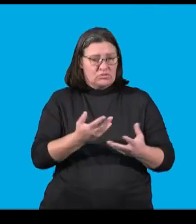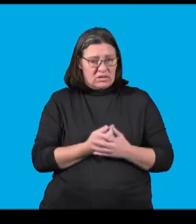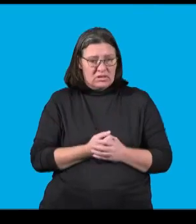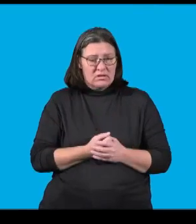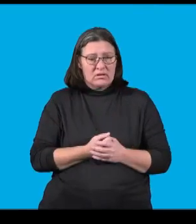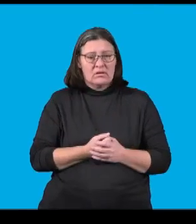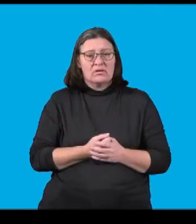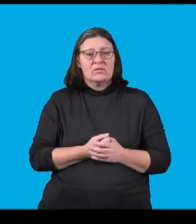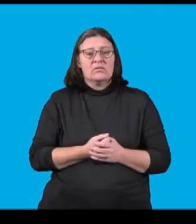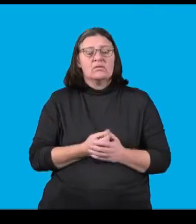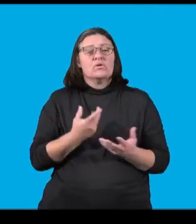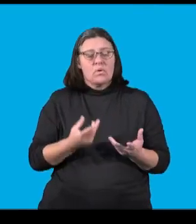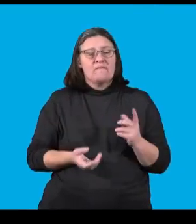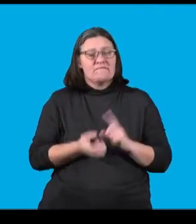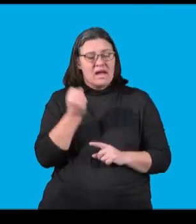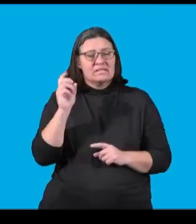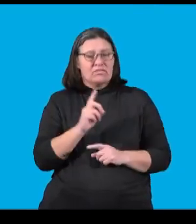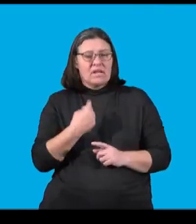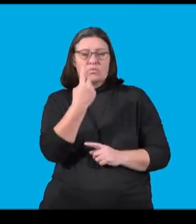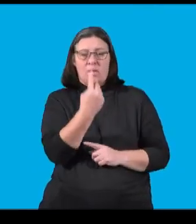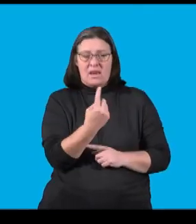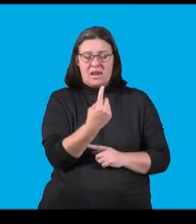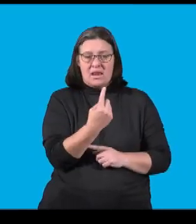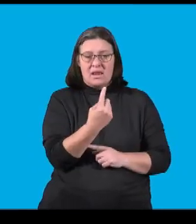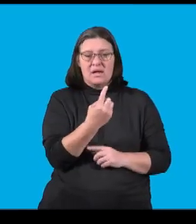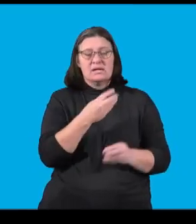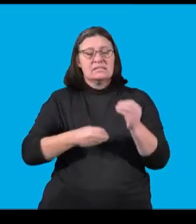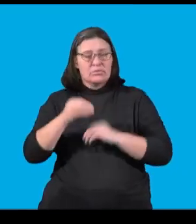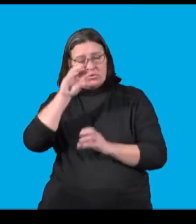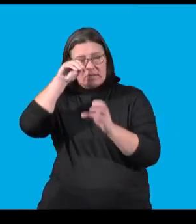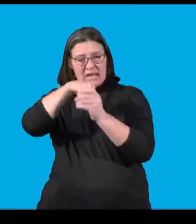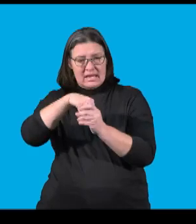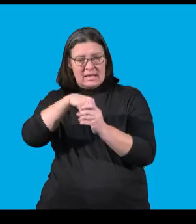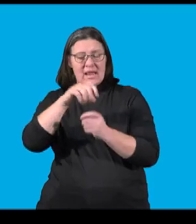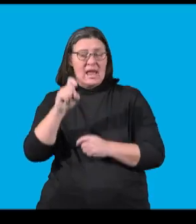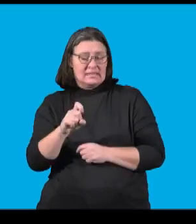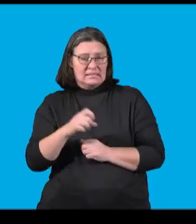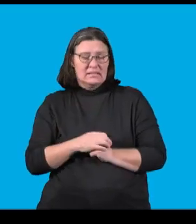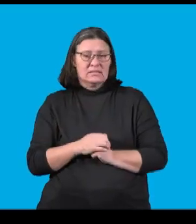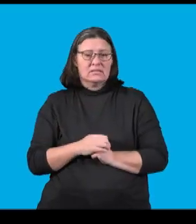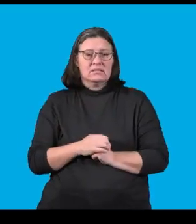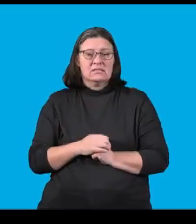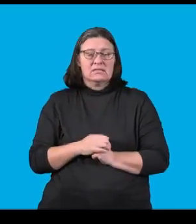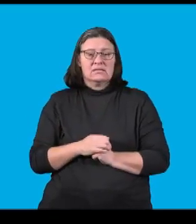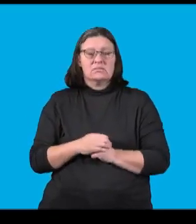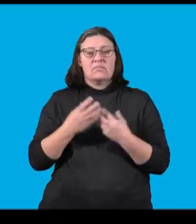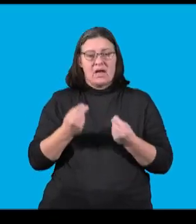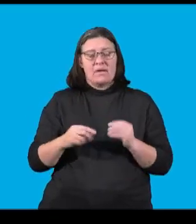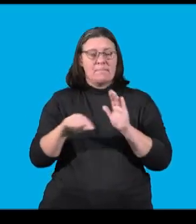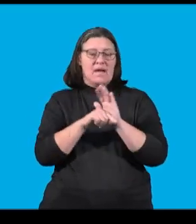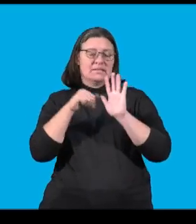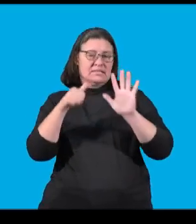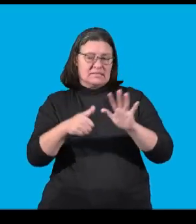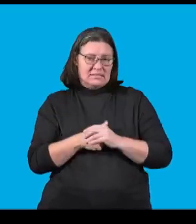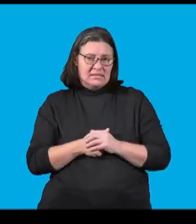this expression, which we've got for the derivative, and I find the derivative at 1, substitute it in place of x, and I'll